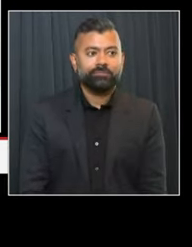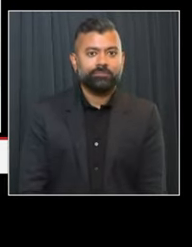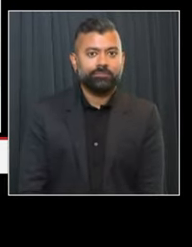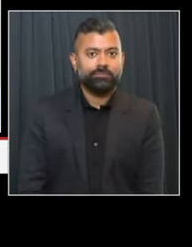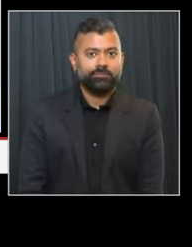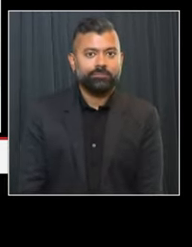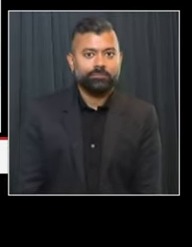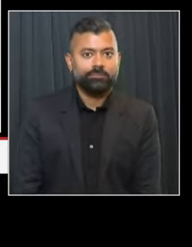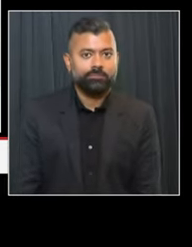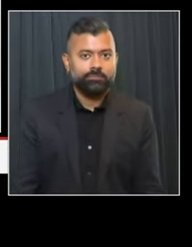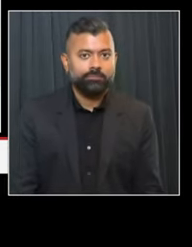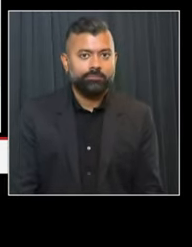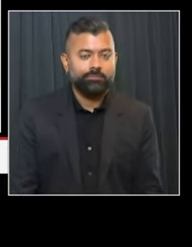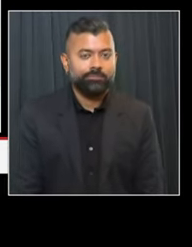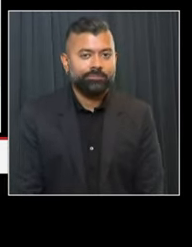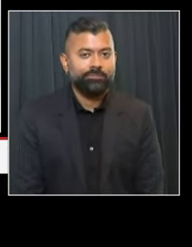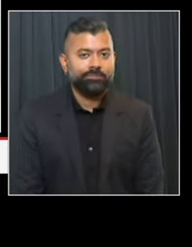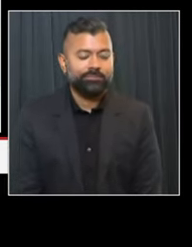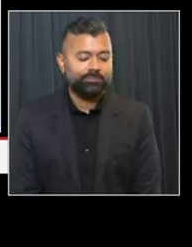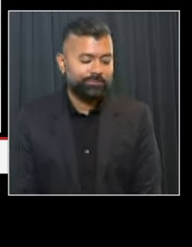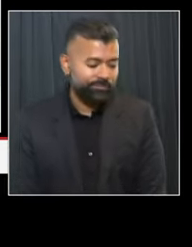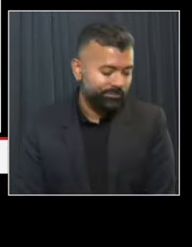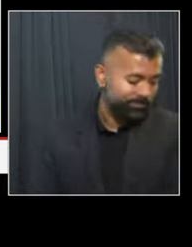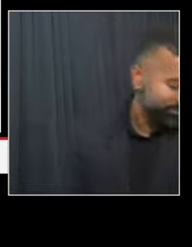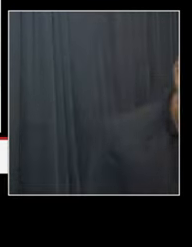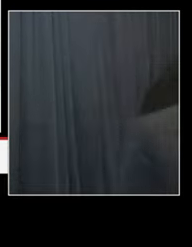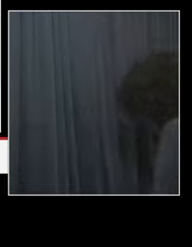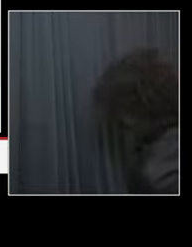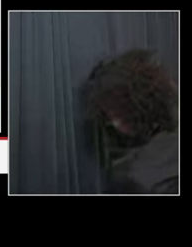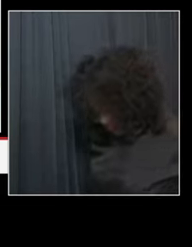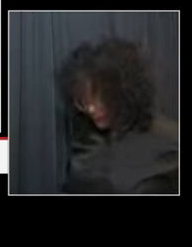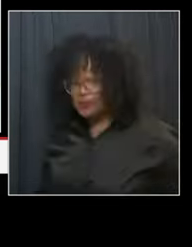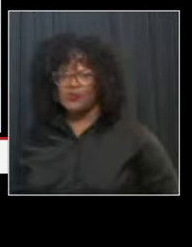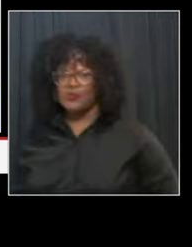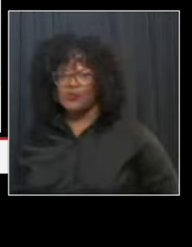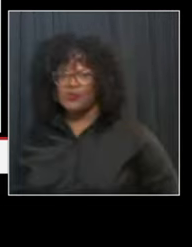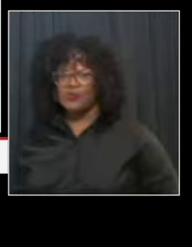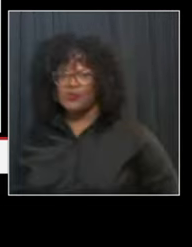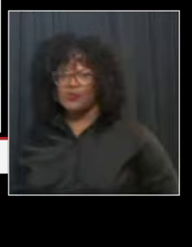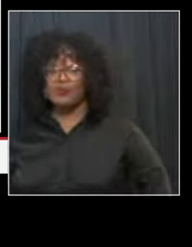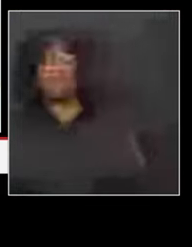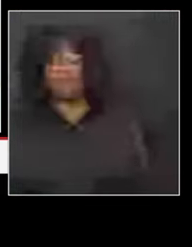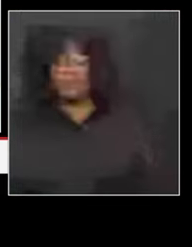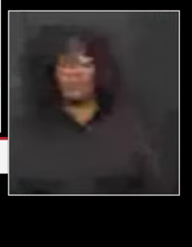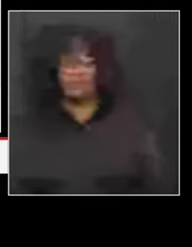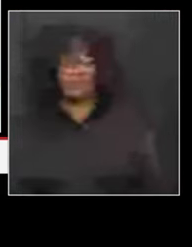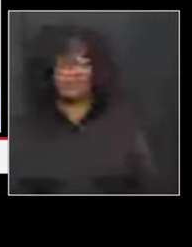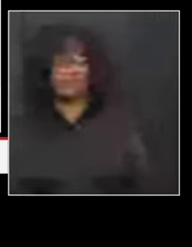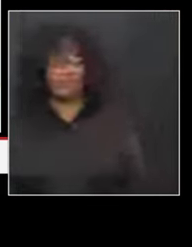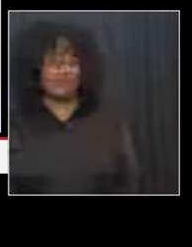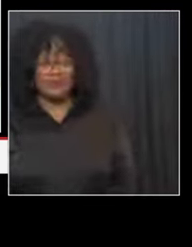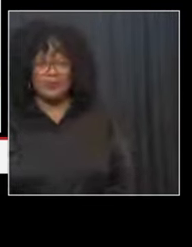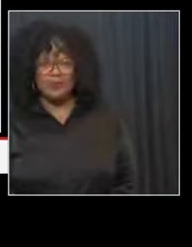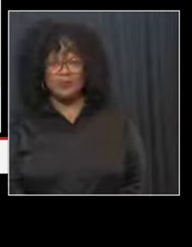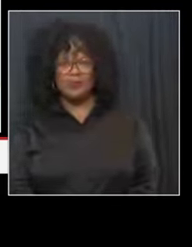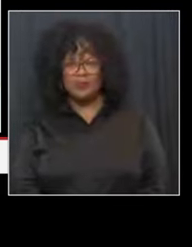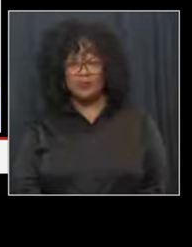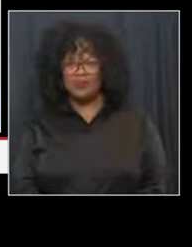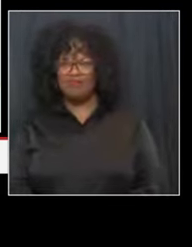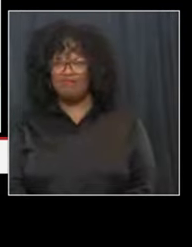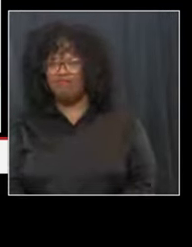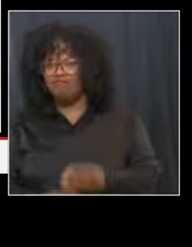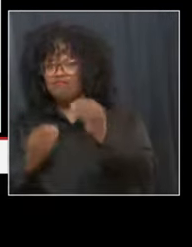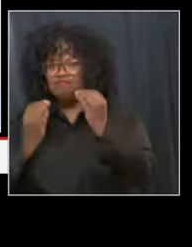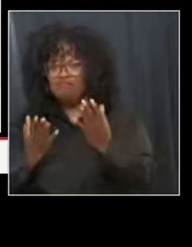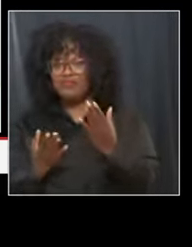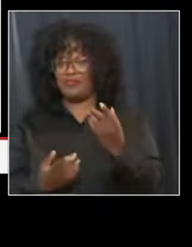more foundational, a more foundational responsibility we have as a government than to ensure the safety of our city. And